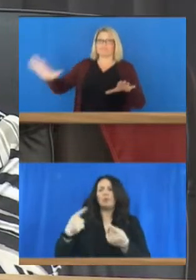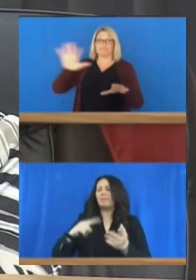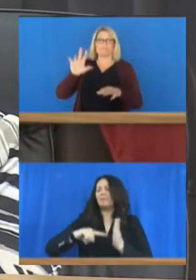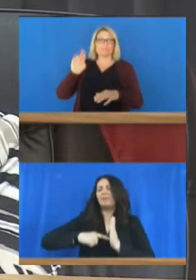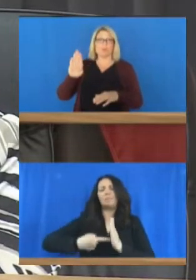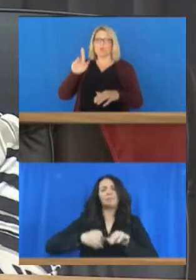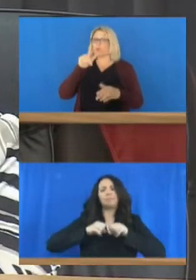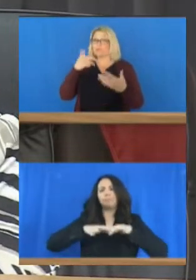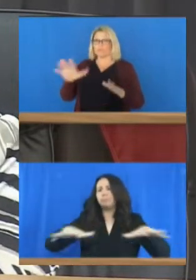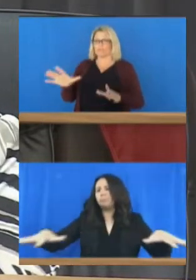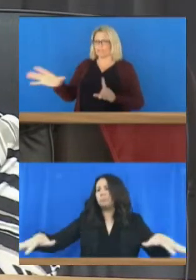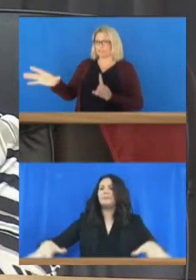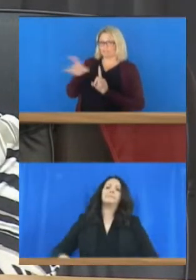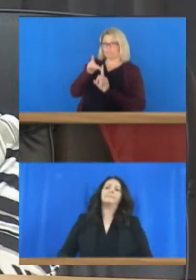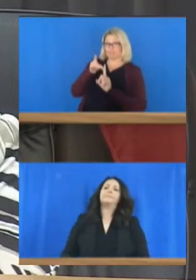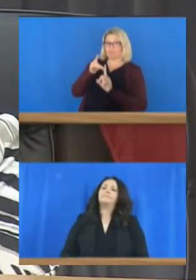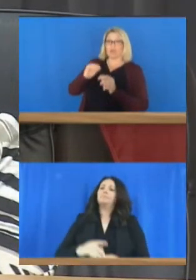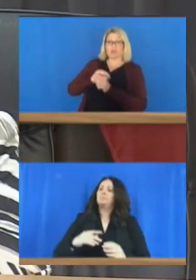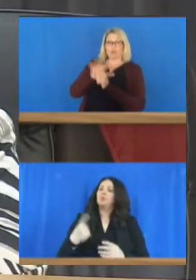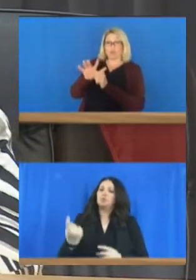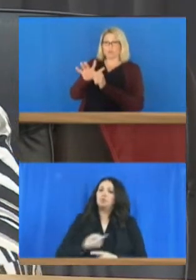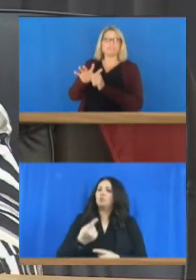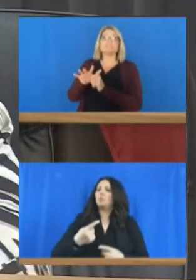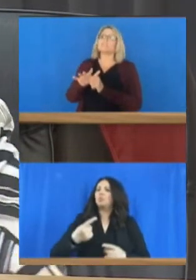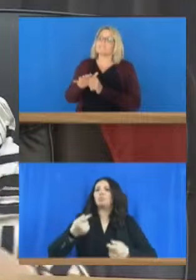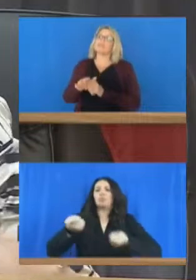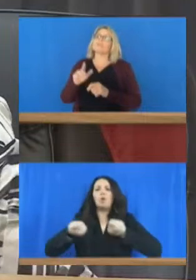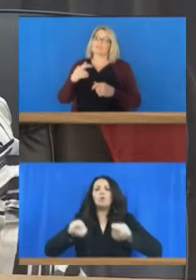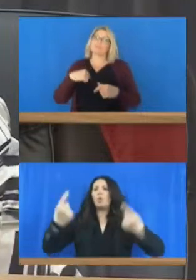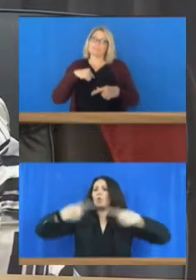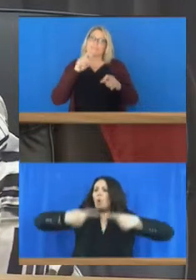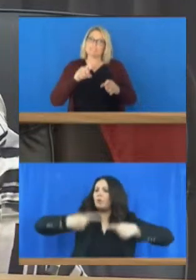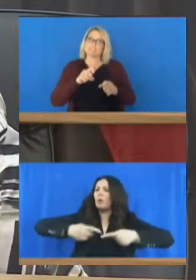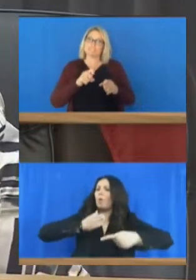for their assistance in managing the outbreak at the McGee House residence.